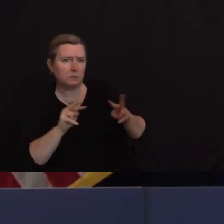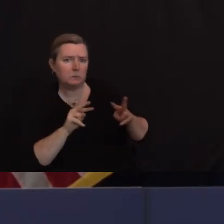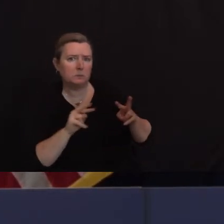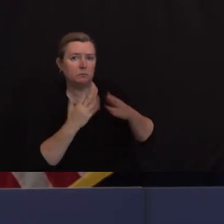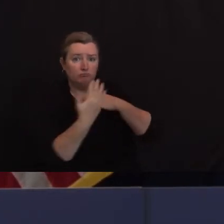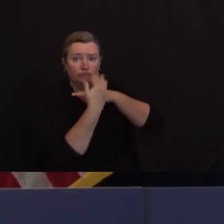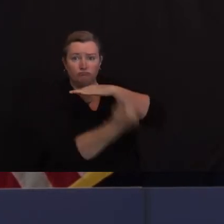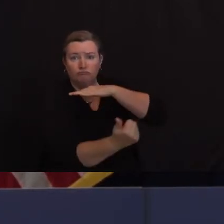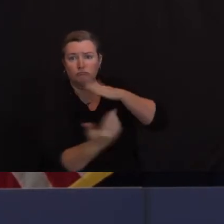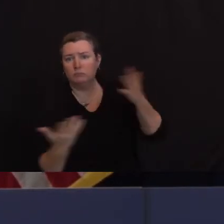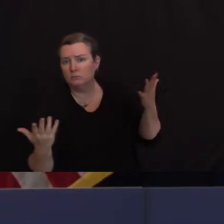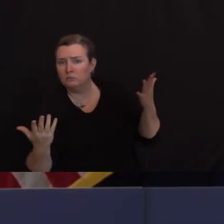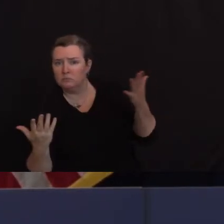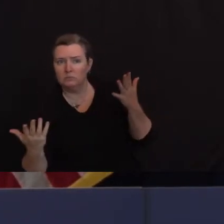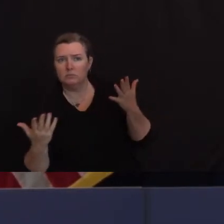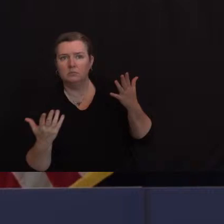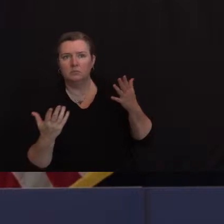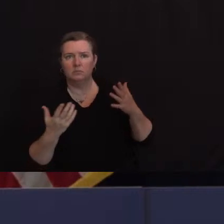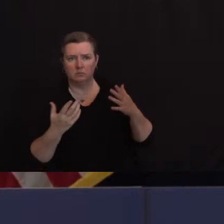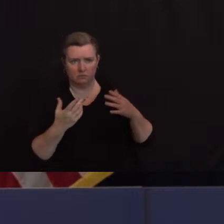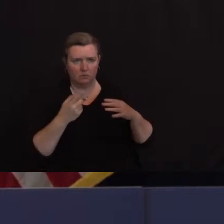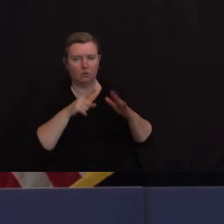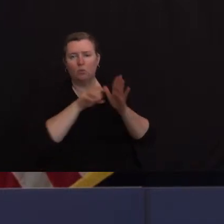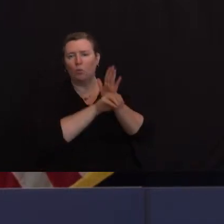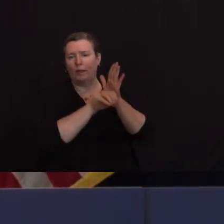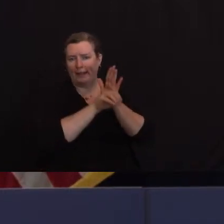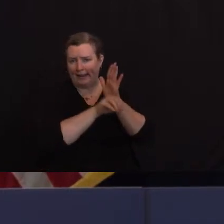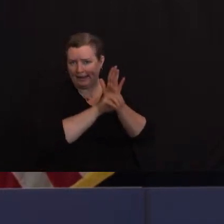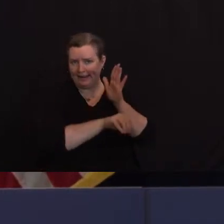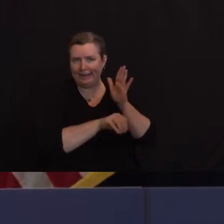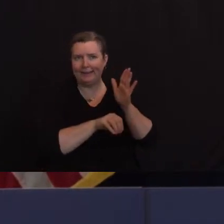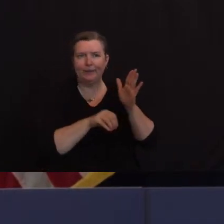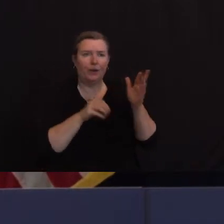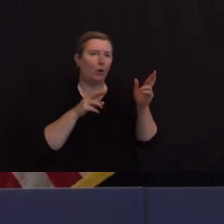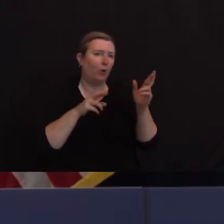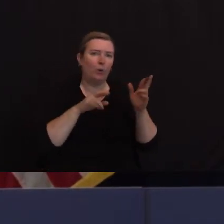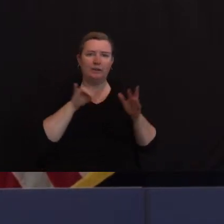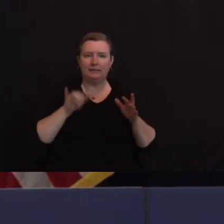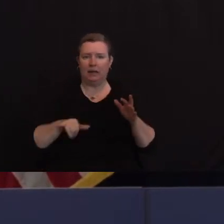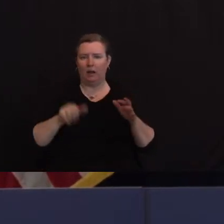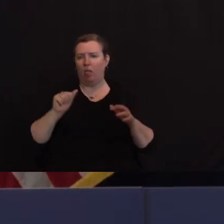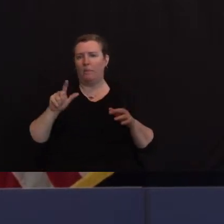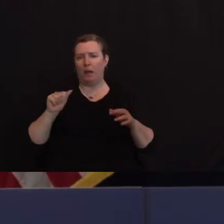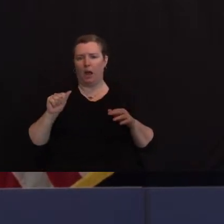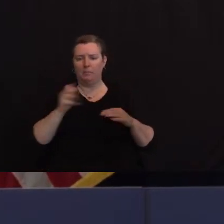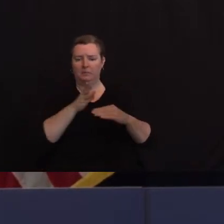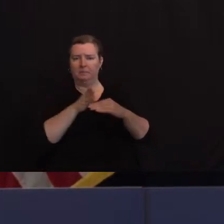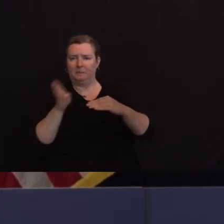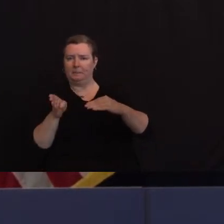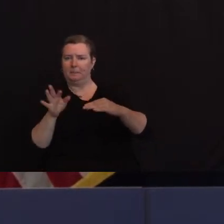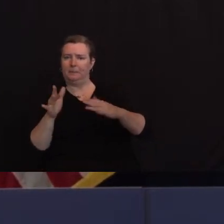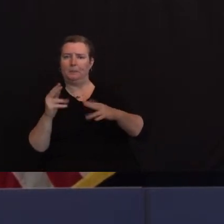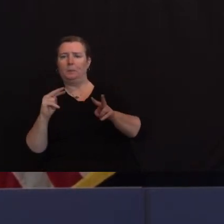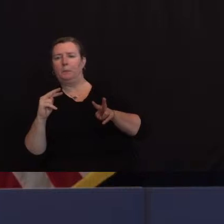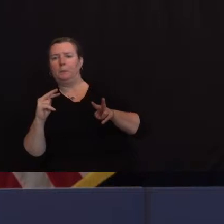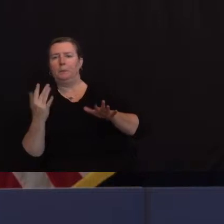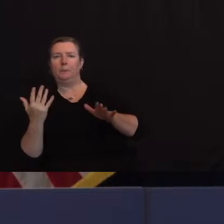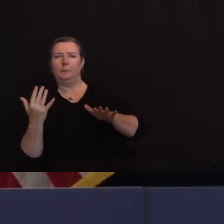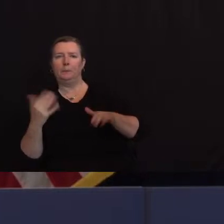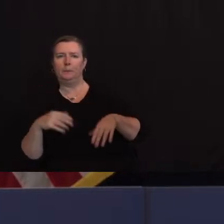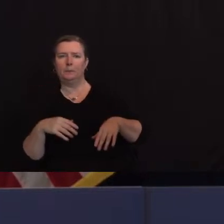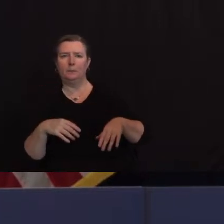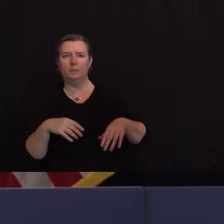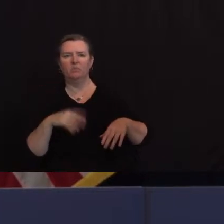either going to deploy to New Orleans or are going to assist in-state because of the amount of rain that's expected still in the state of